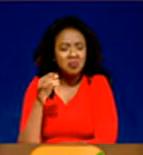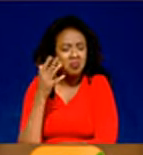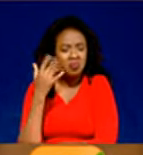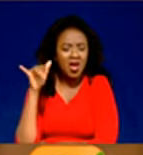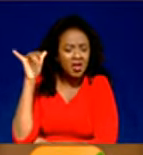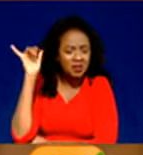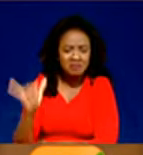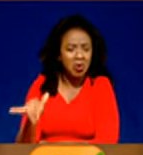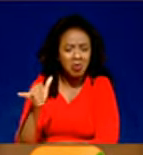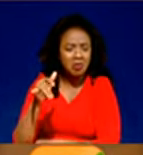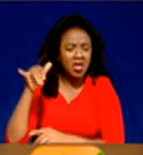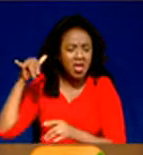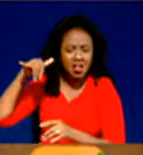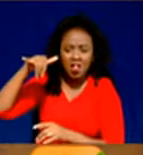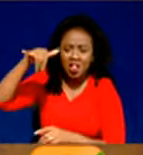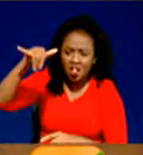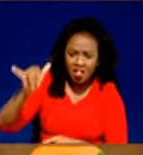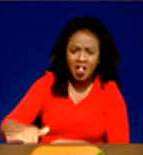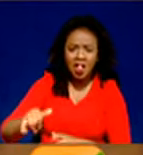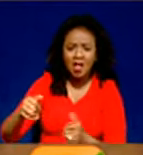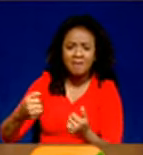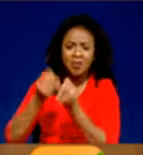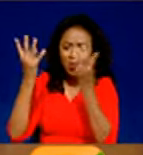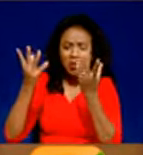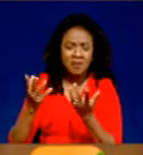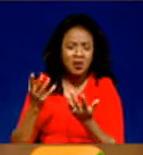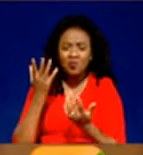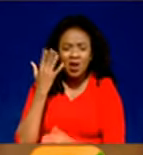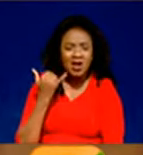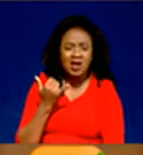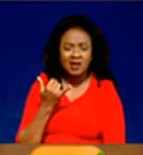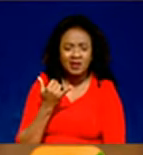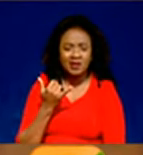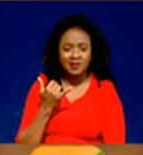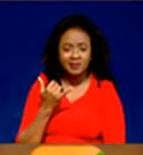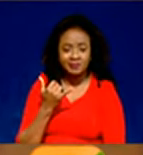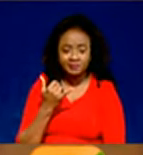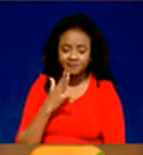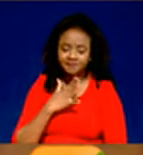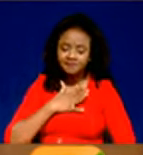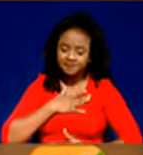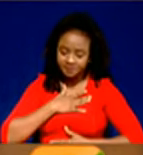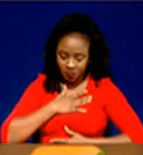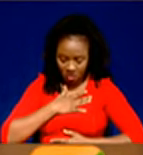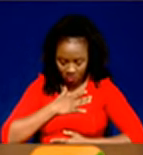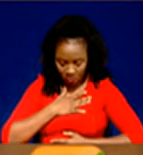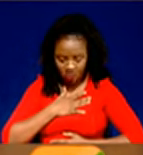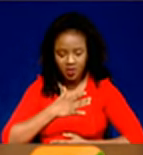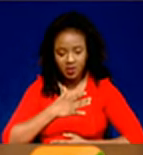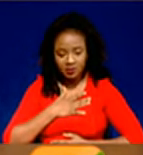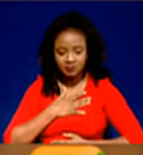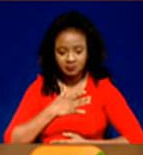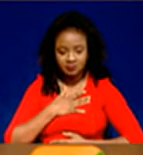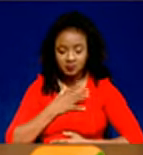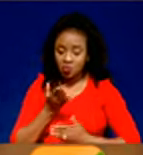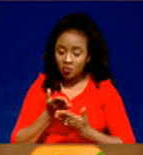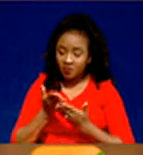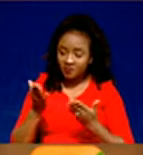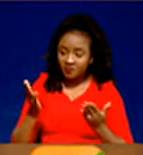In honor of the life and the distinguished military career of the fallen